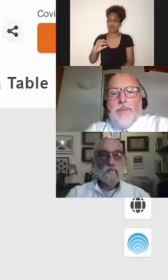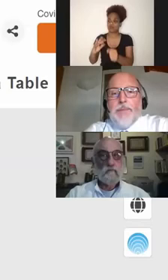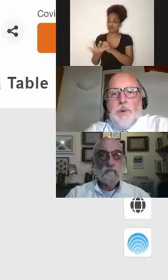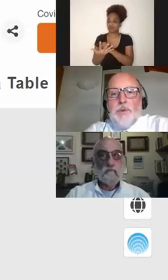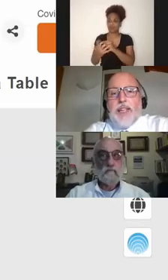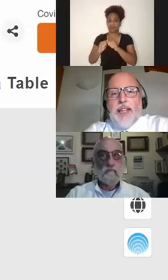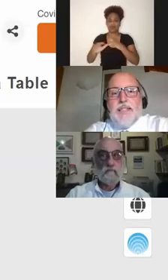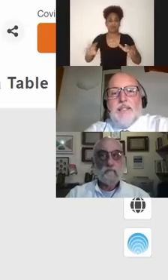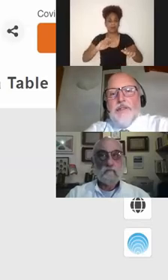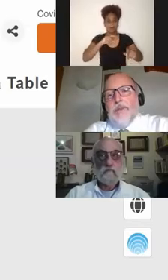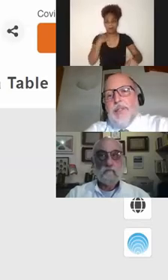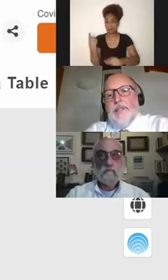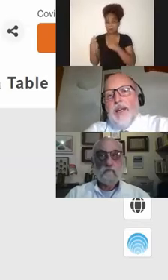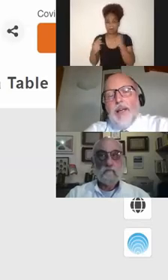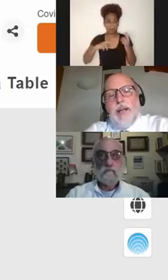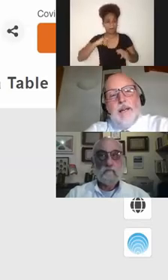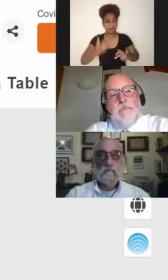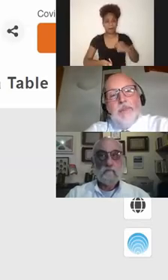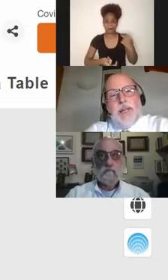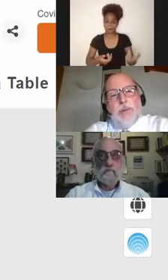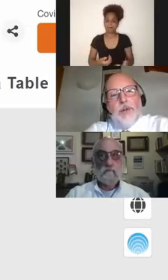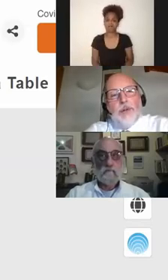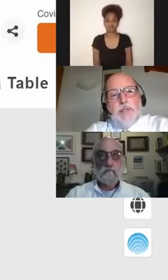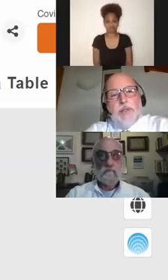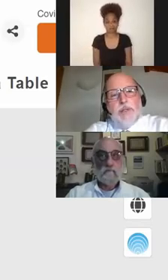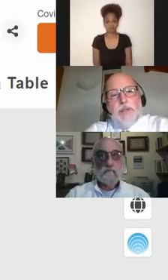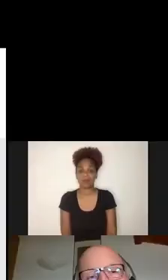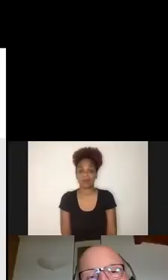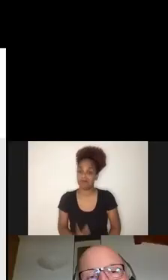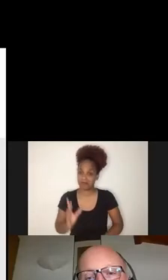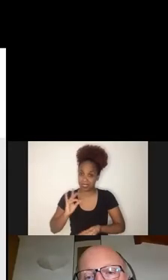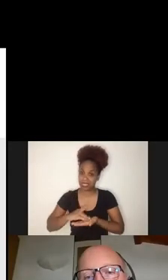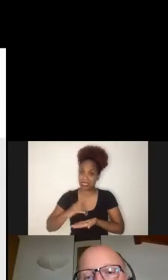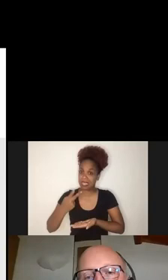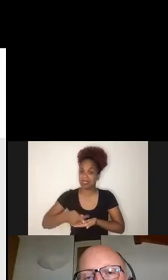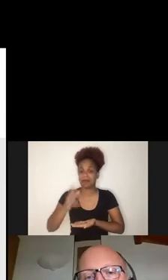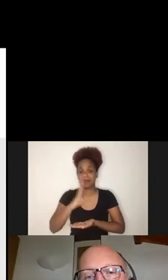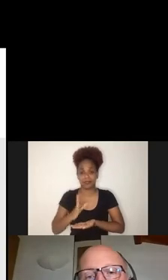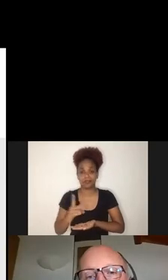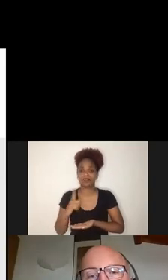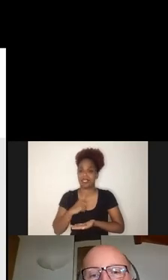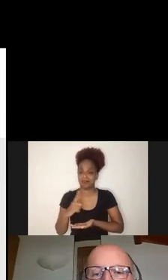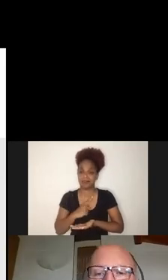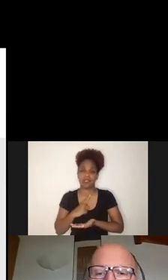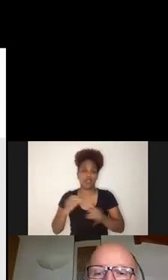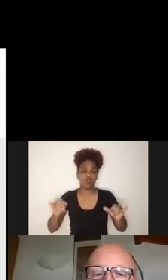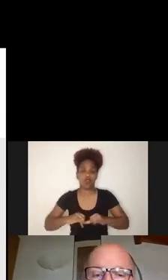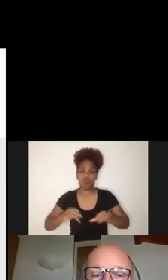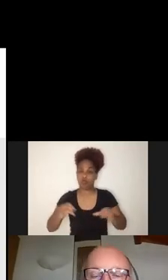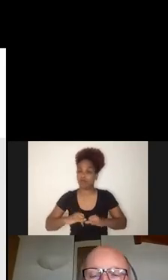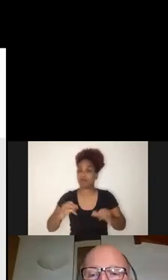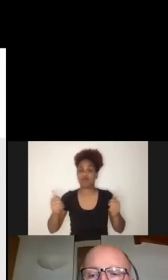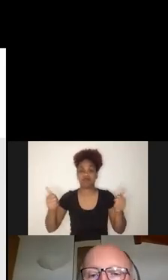of the most hit countries in the world together with the United States, India, Russia,